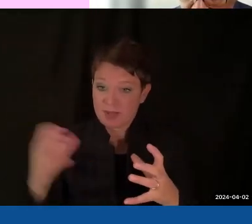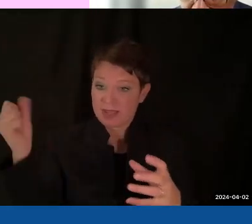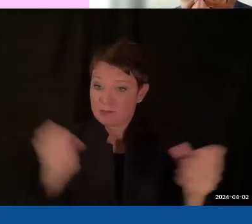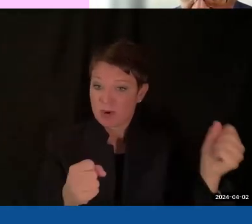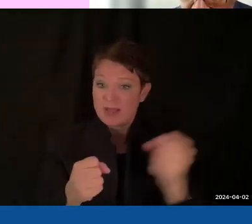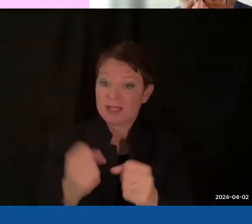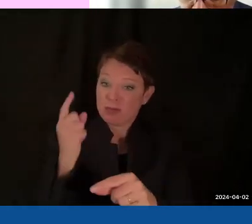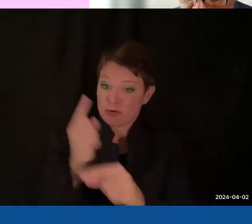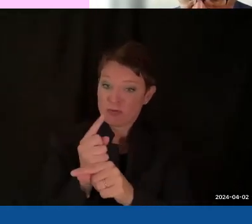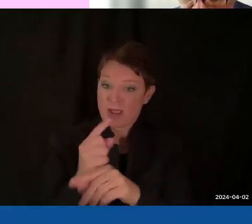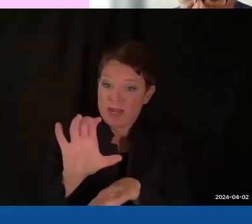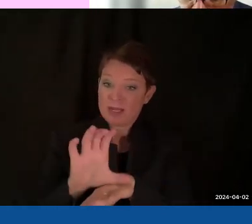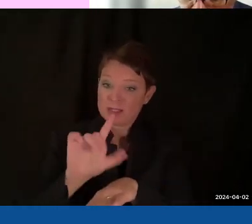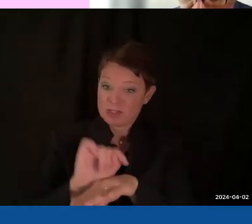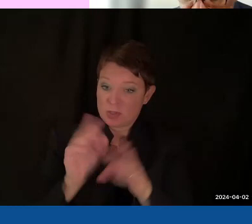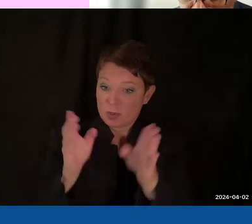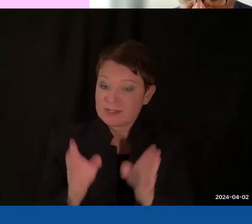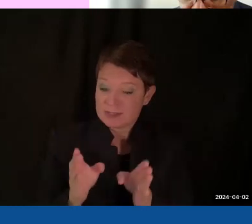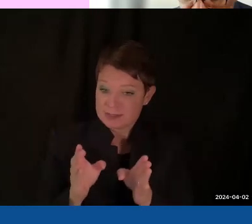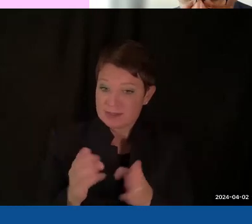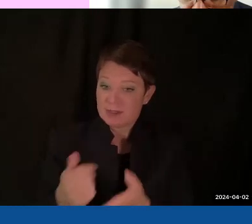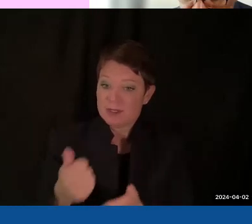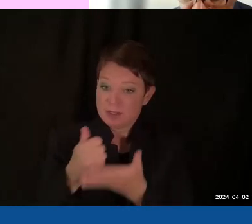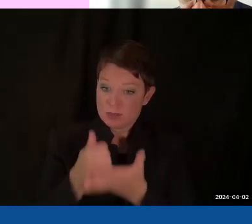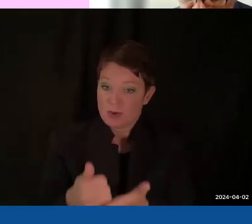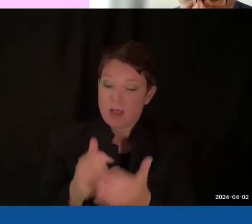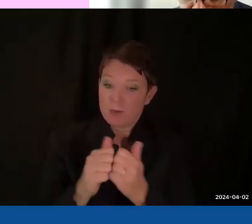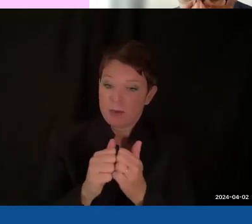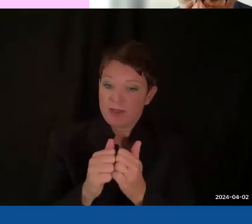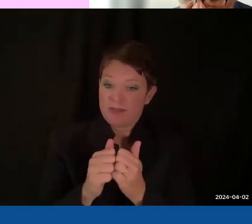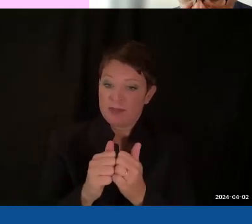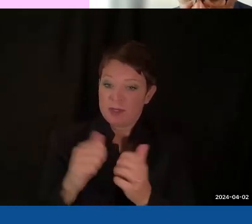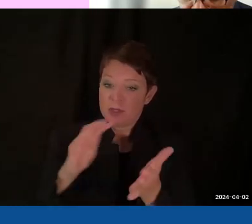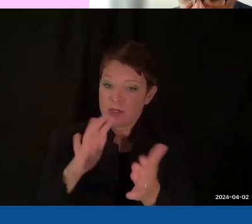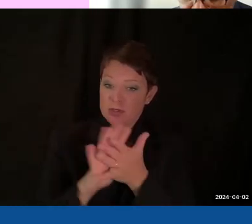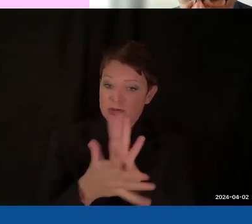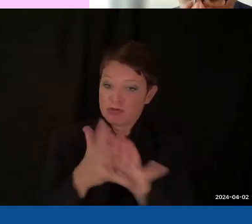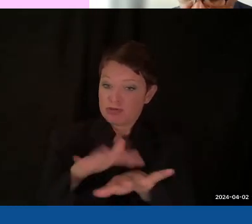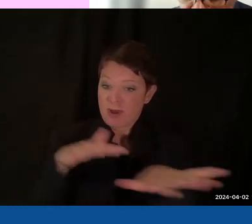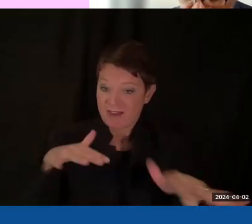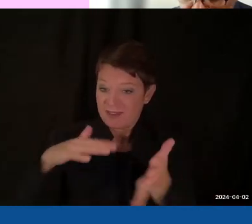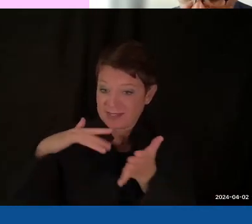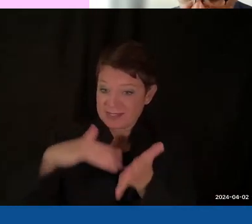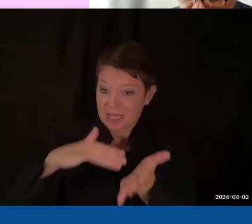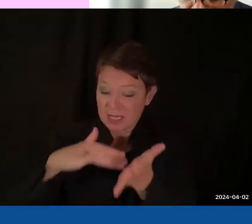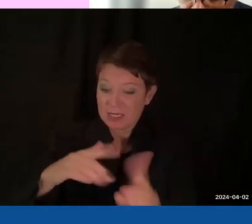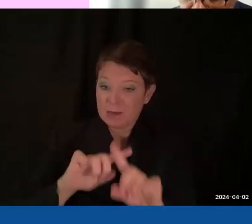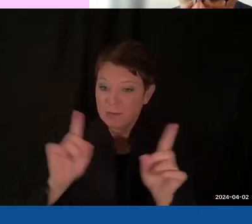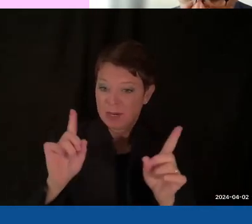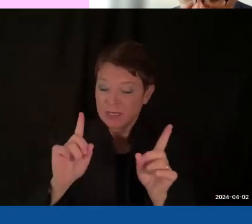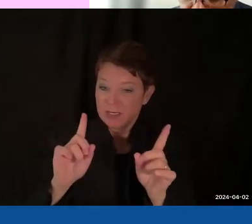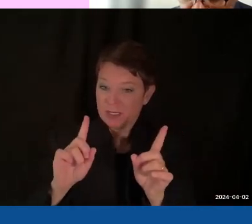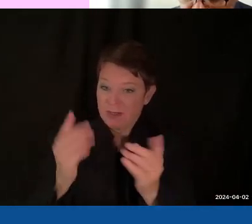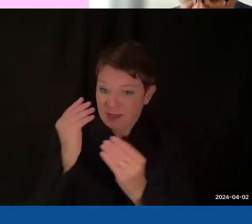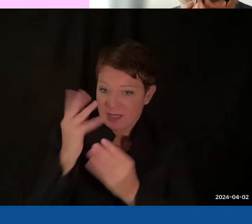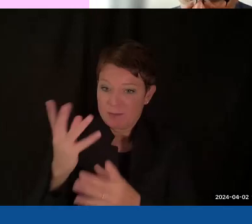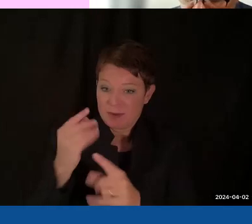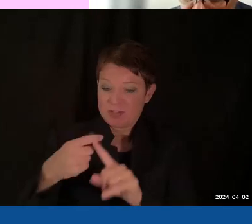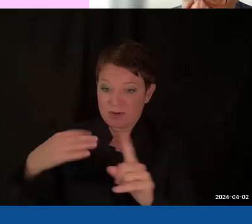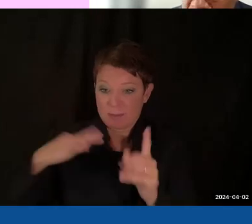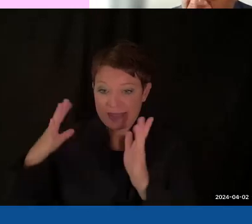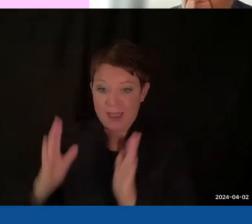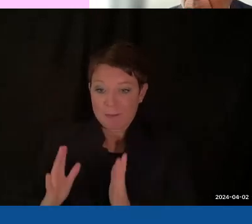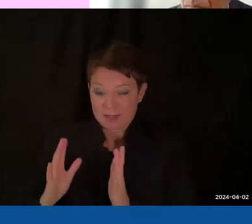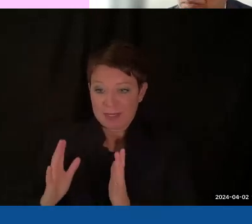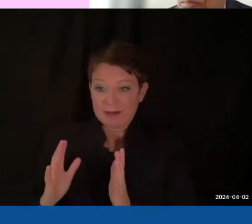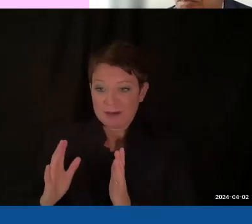the right consultants to help them with their traffic study and so forth. So the information that we're getting from the applicant